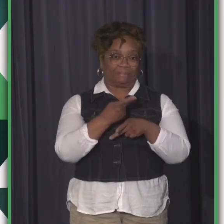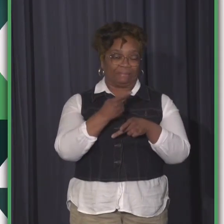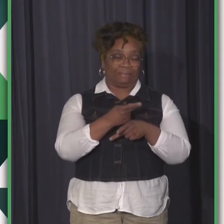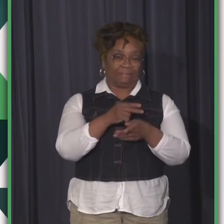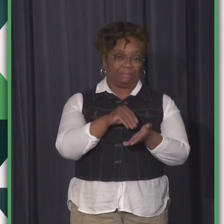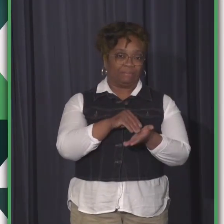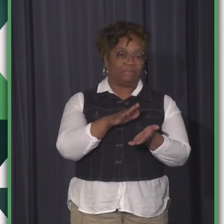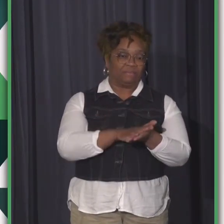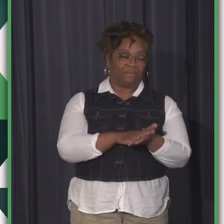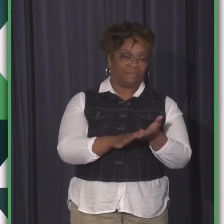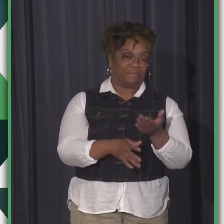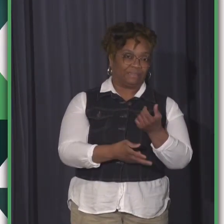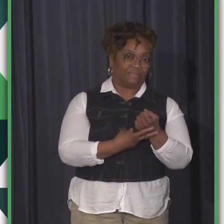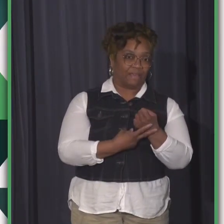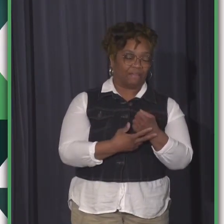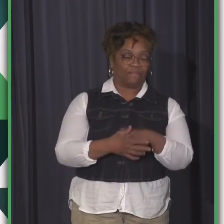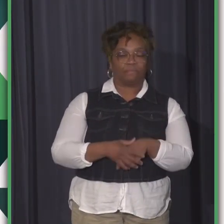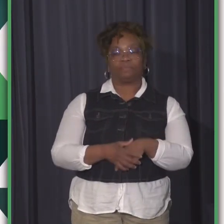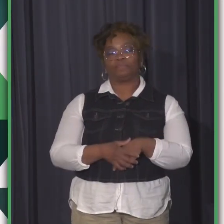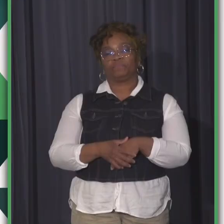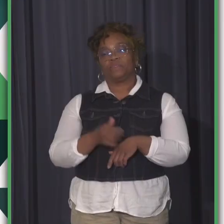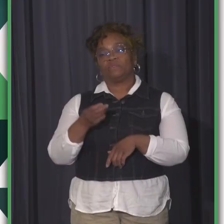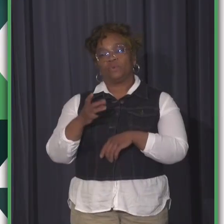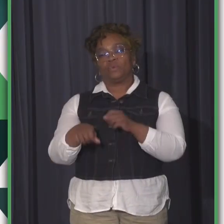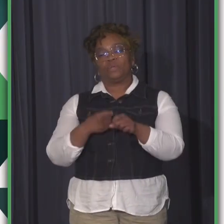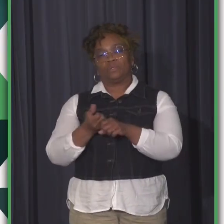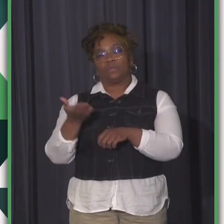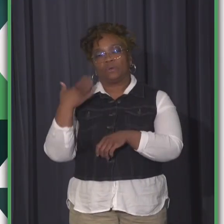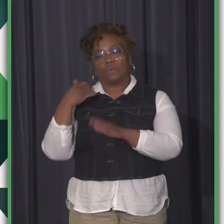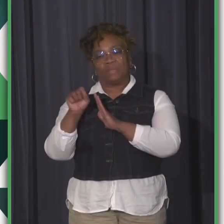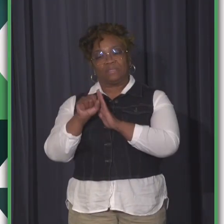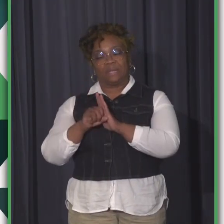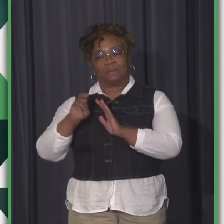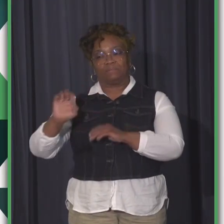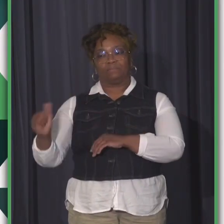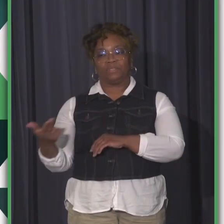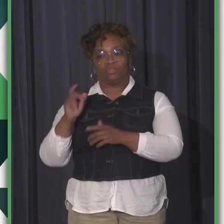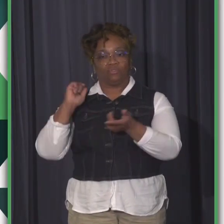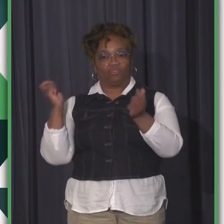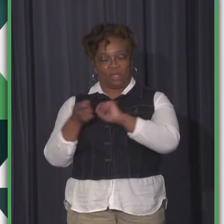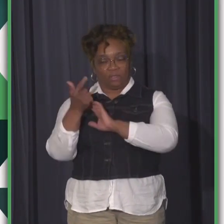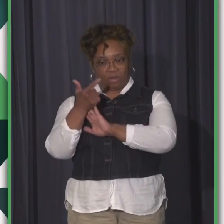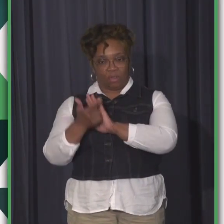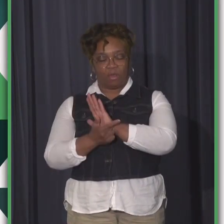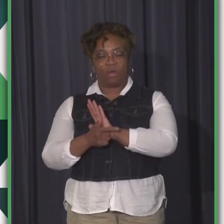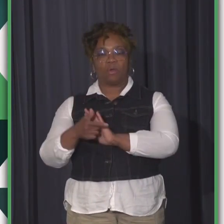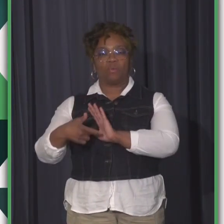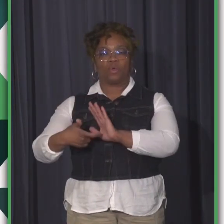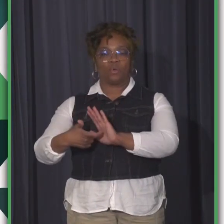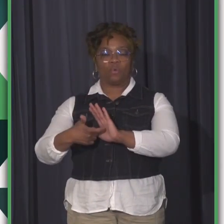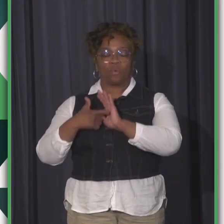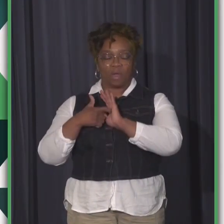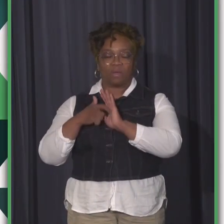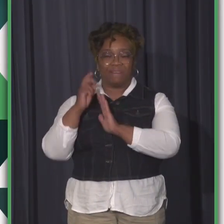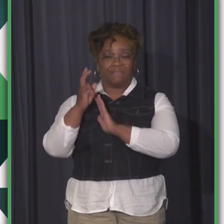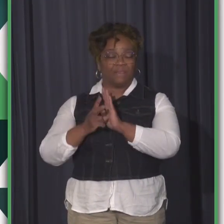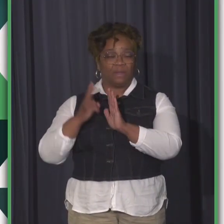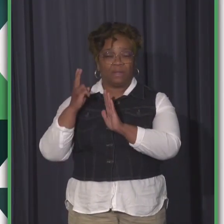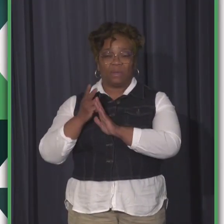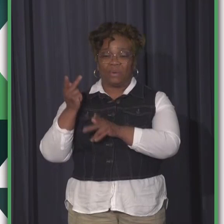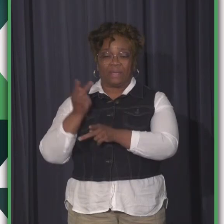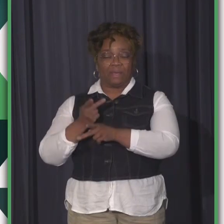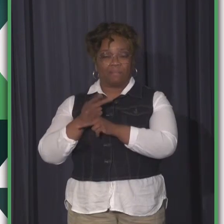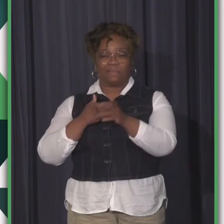Yes. a couple of years ago, the state of Michigan changed the law to require video footage be preserved, whether it's related